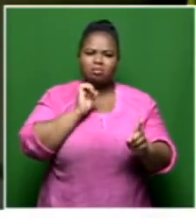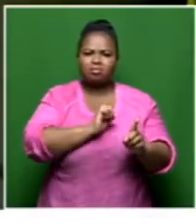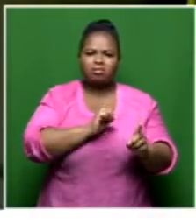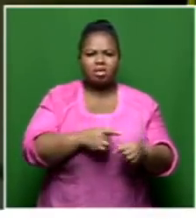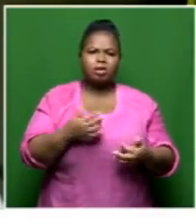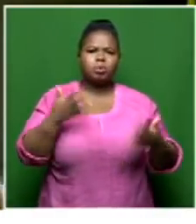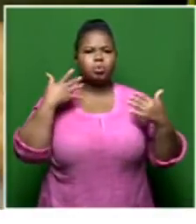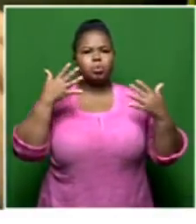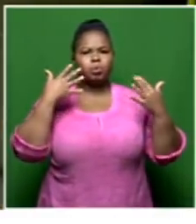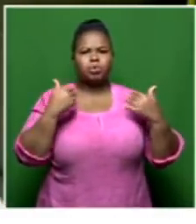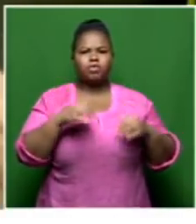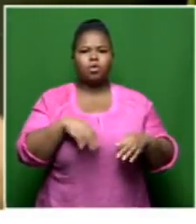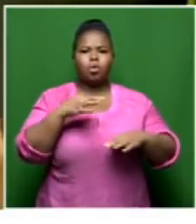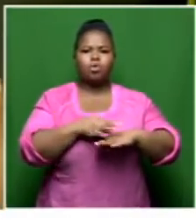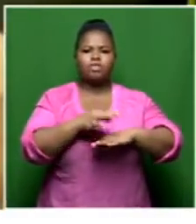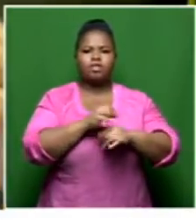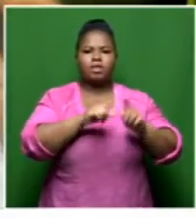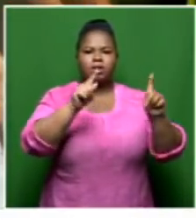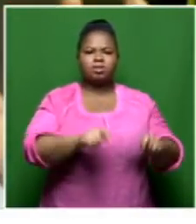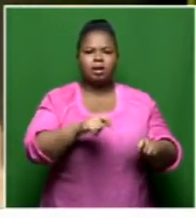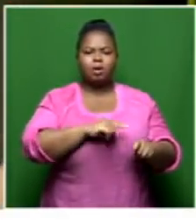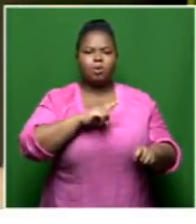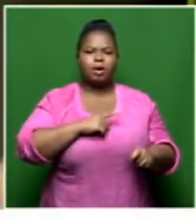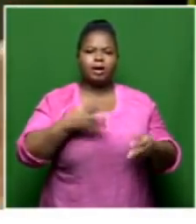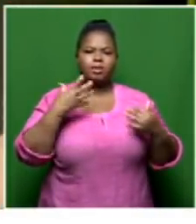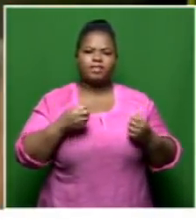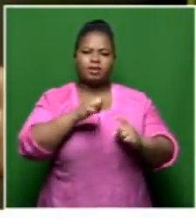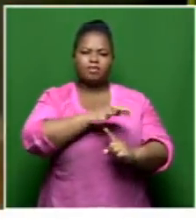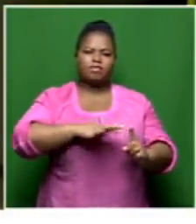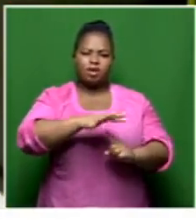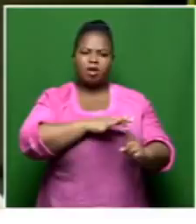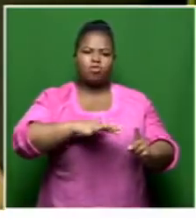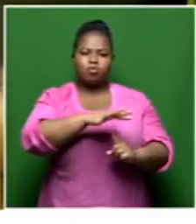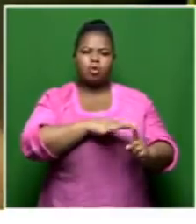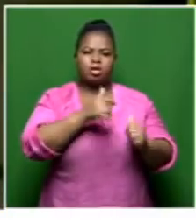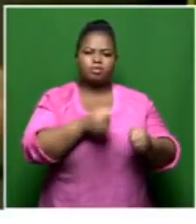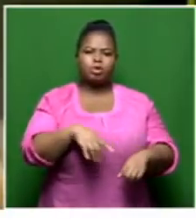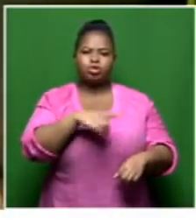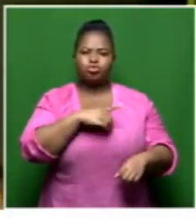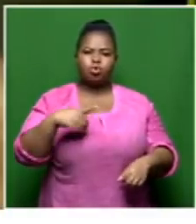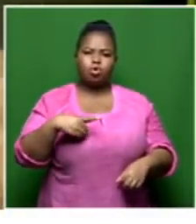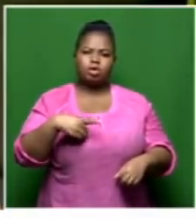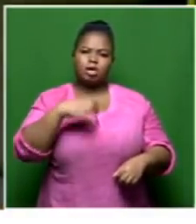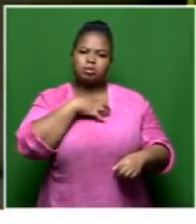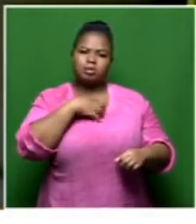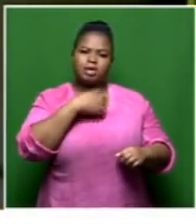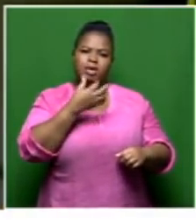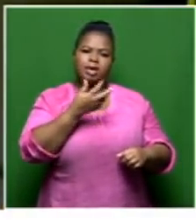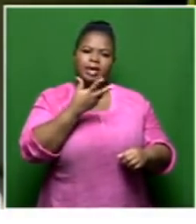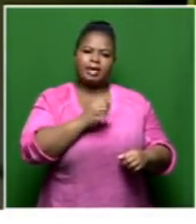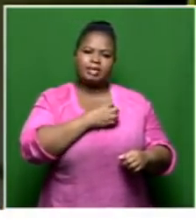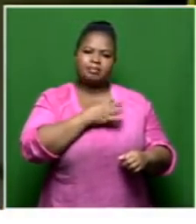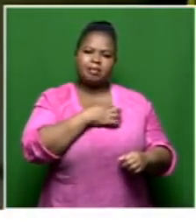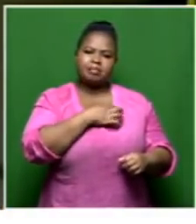air conditioning and controlled, cool, easy conditions where the doctor's pulse rate is maybe 80 beats a